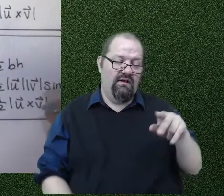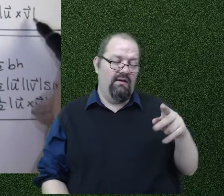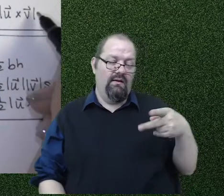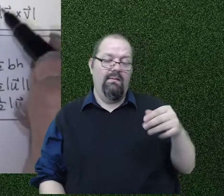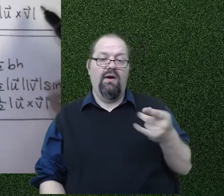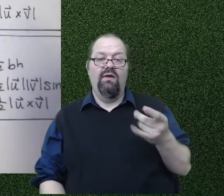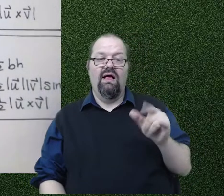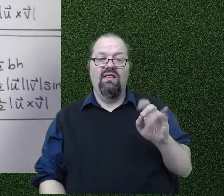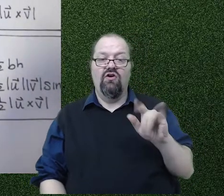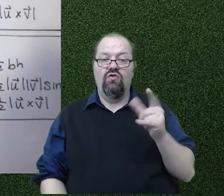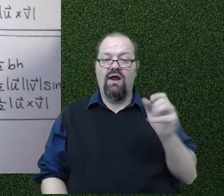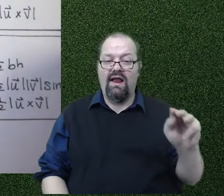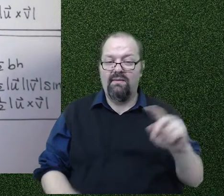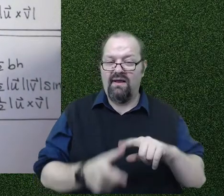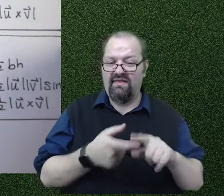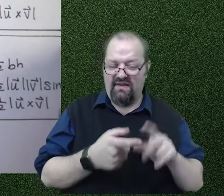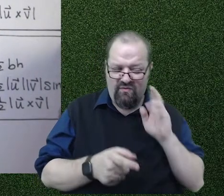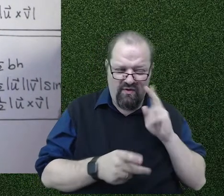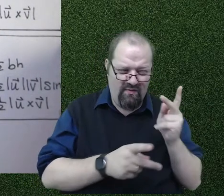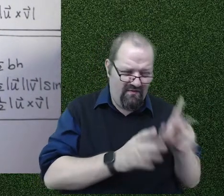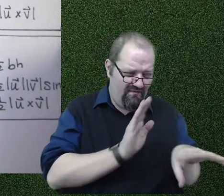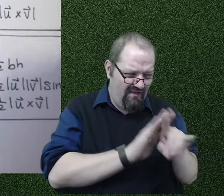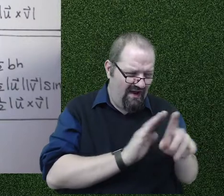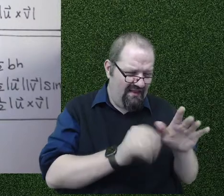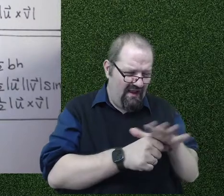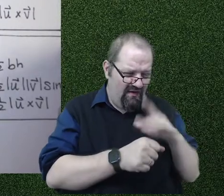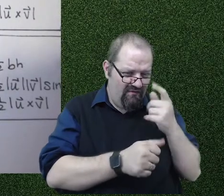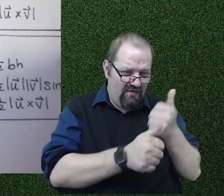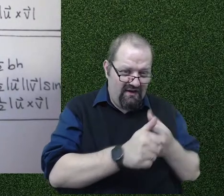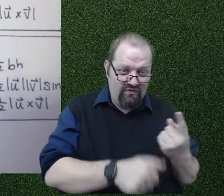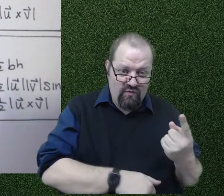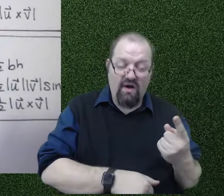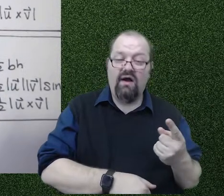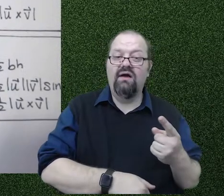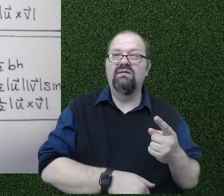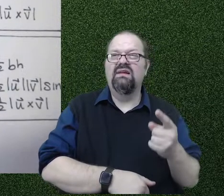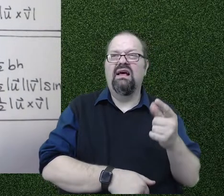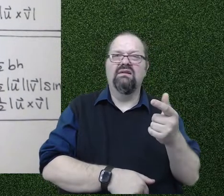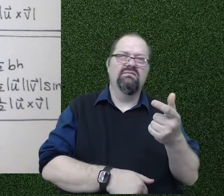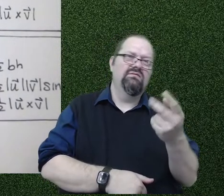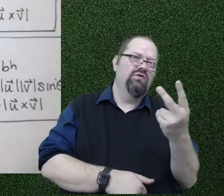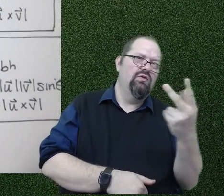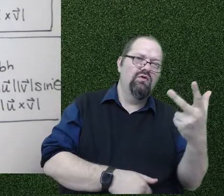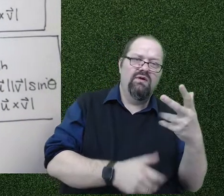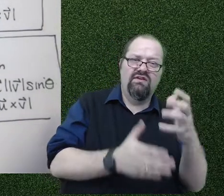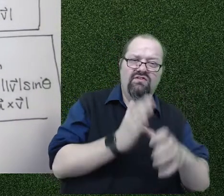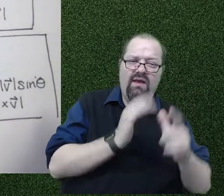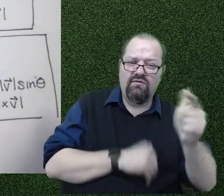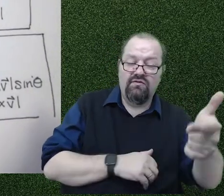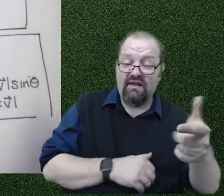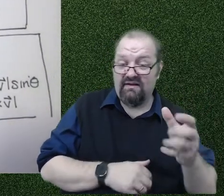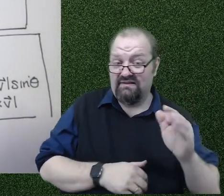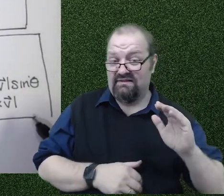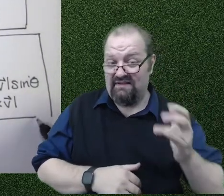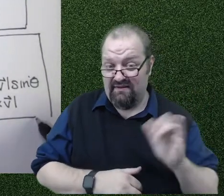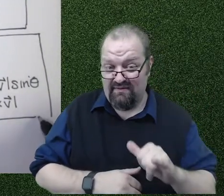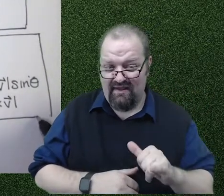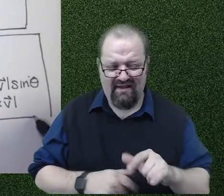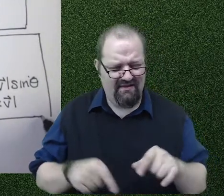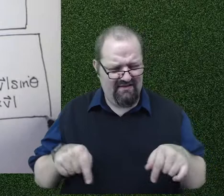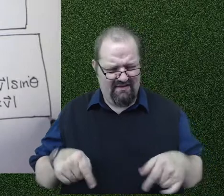the area of each parallelogram using this formula. It's in a couple chapters. So if it seems like this is sort of an